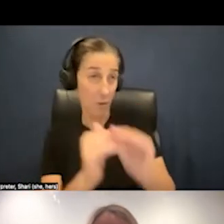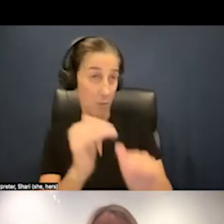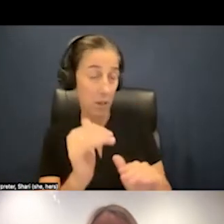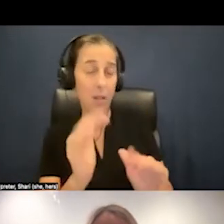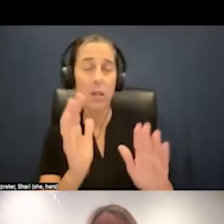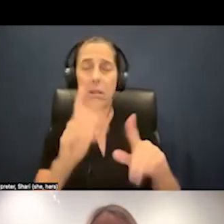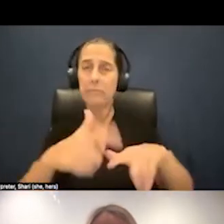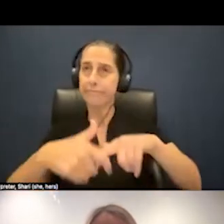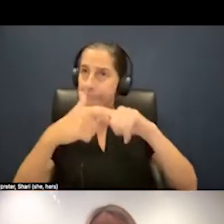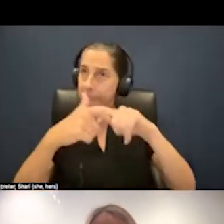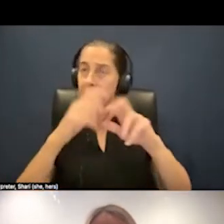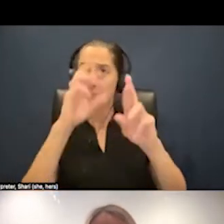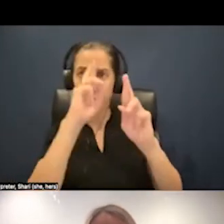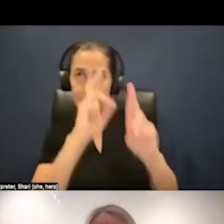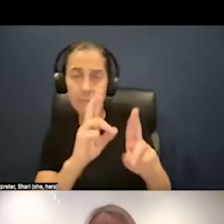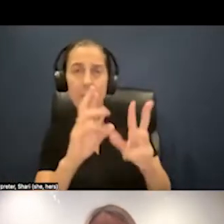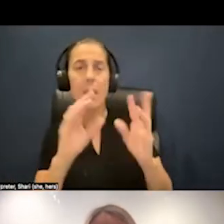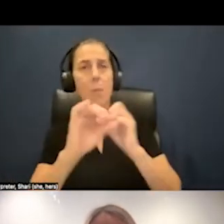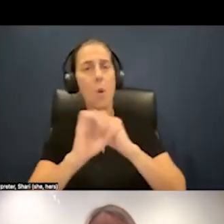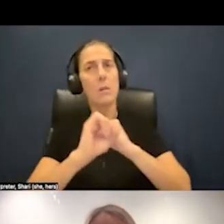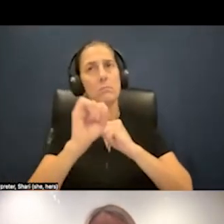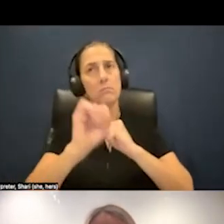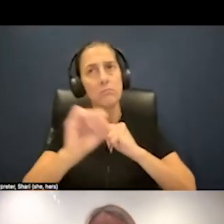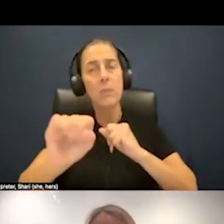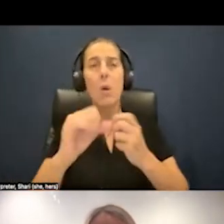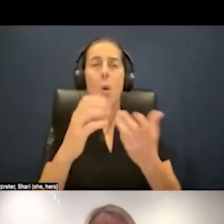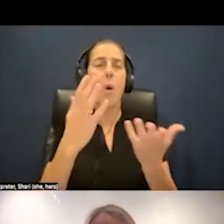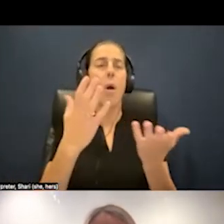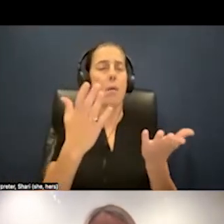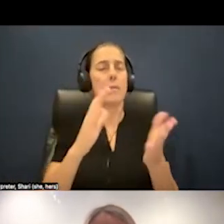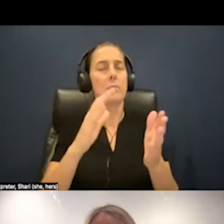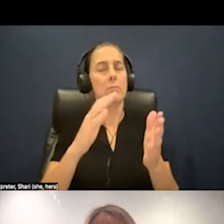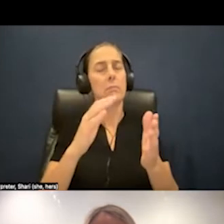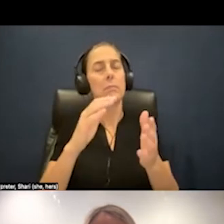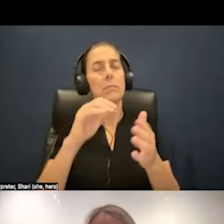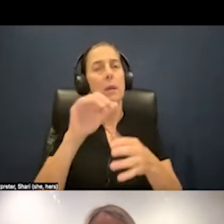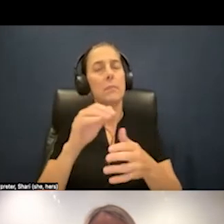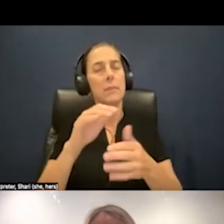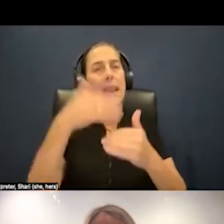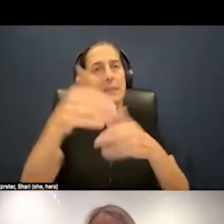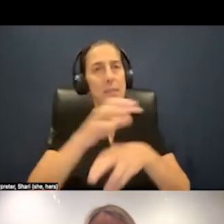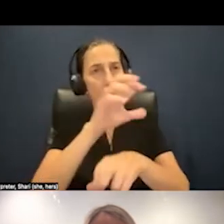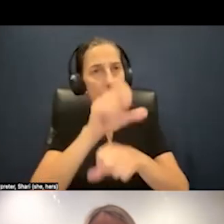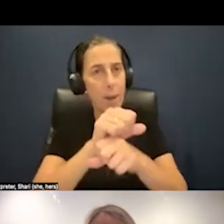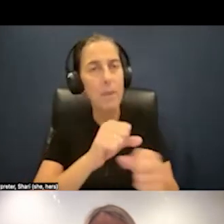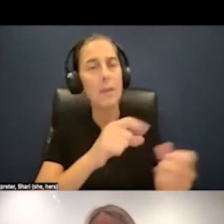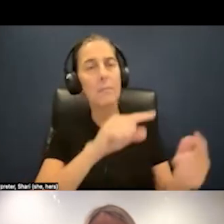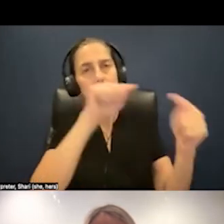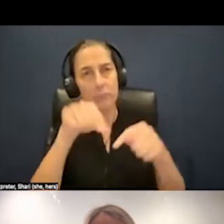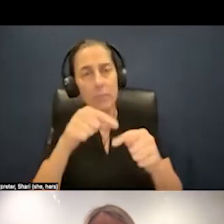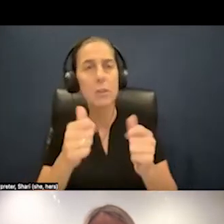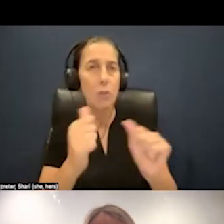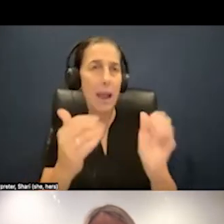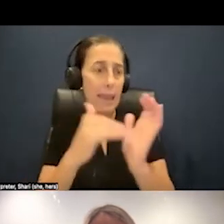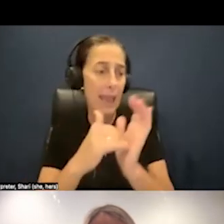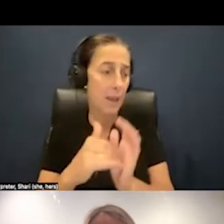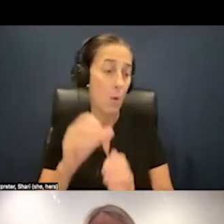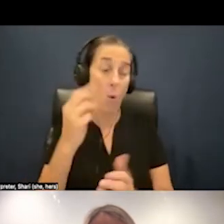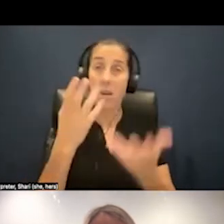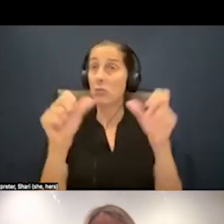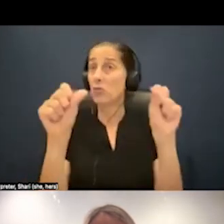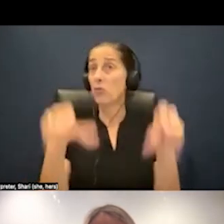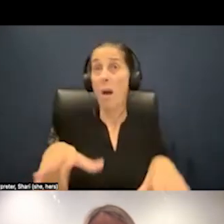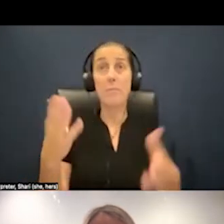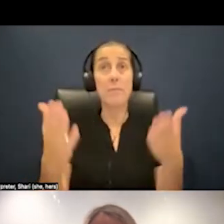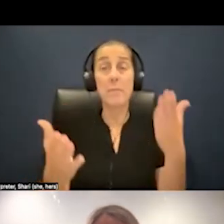Any of those things are things that a clinician should be listening to, should be hearing, might give some suggestions on, would